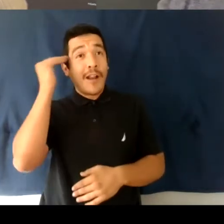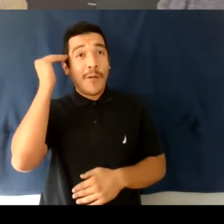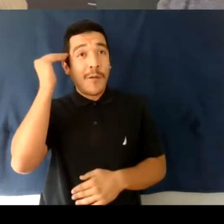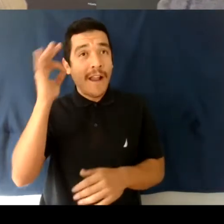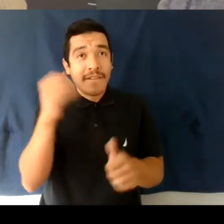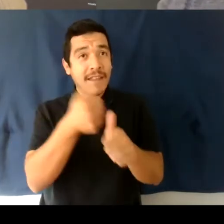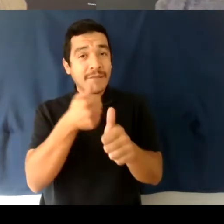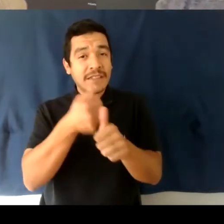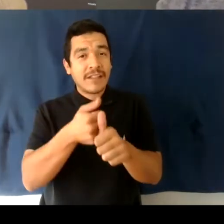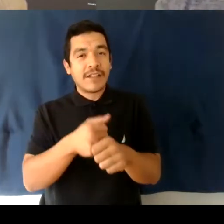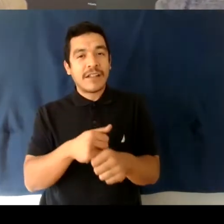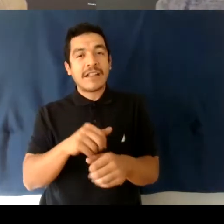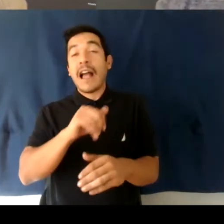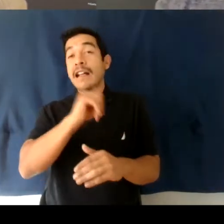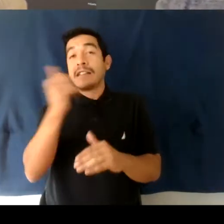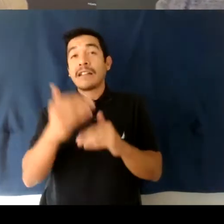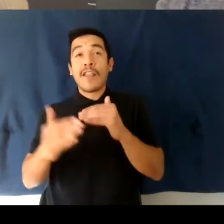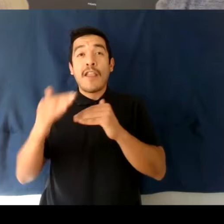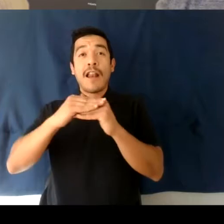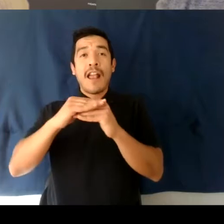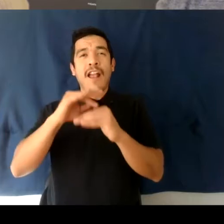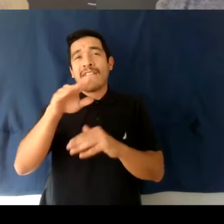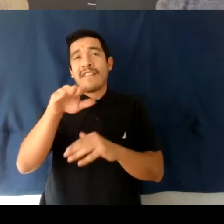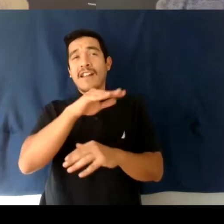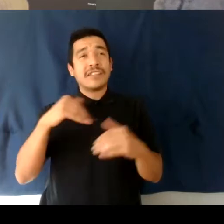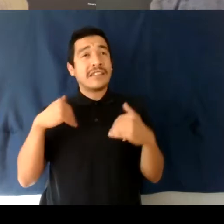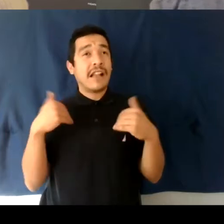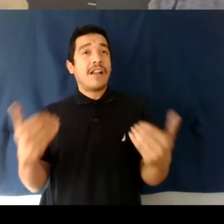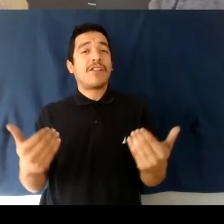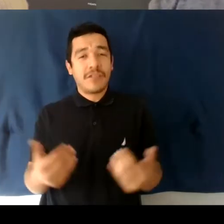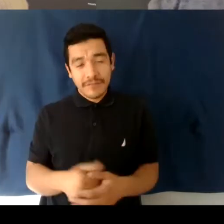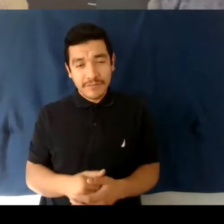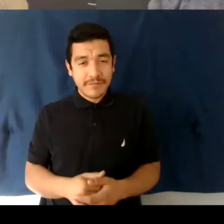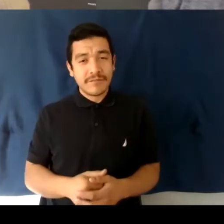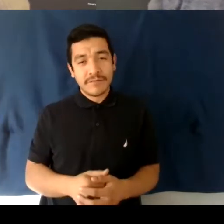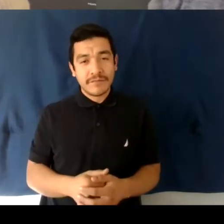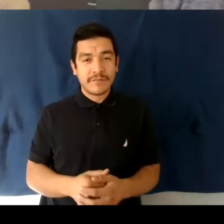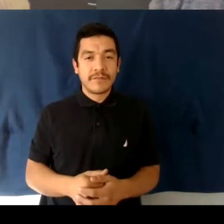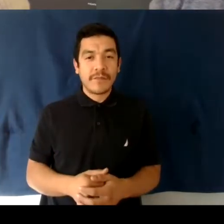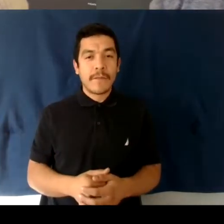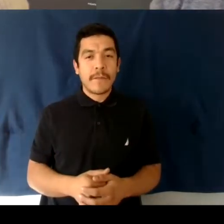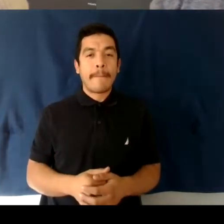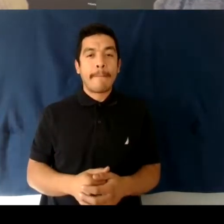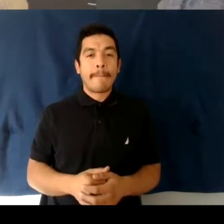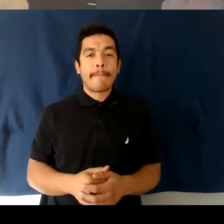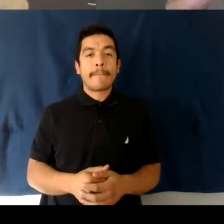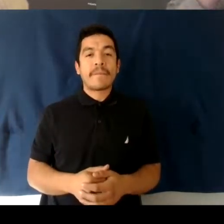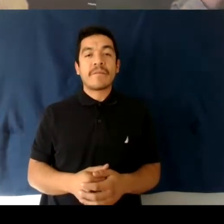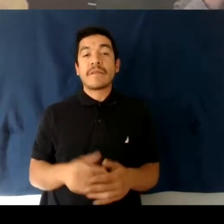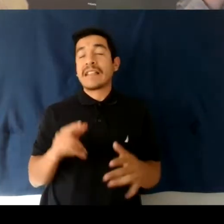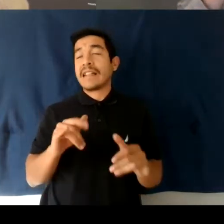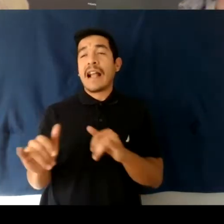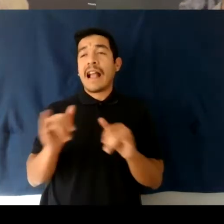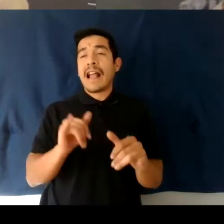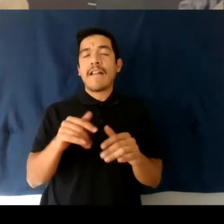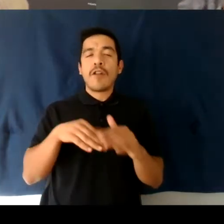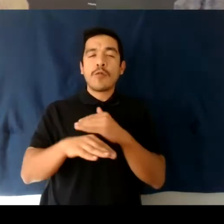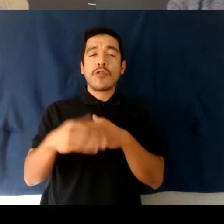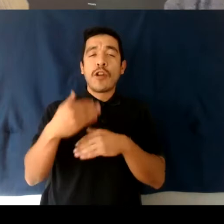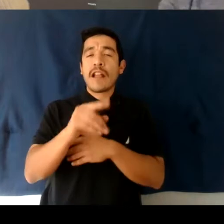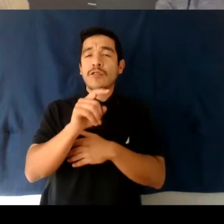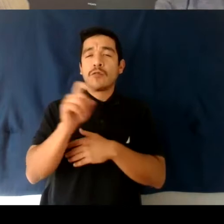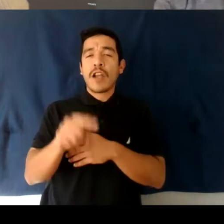is like another layer of exhausting. Yeah. Yeah, this kind of goes into our next question though, which is how has wanting